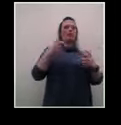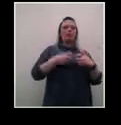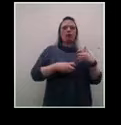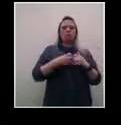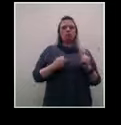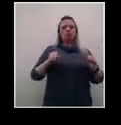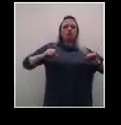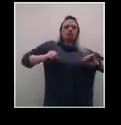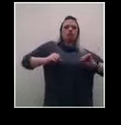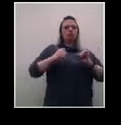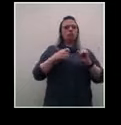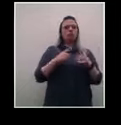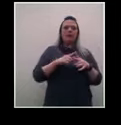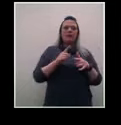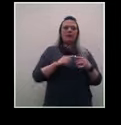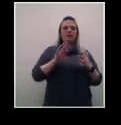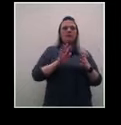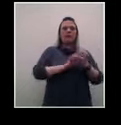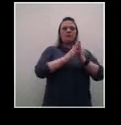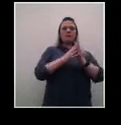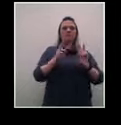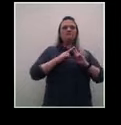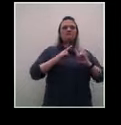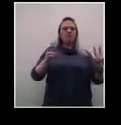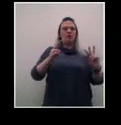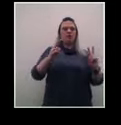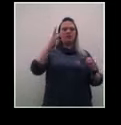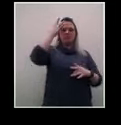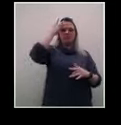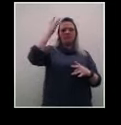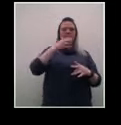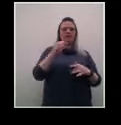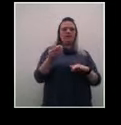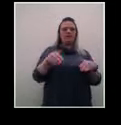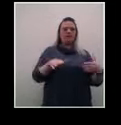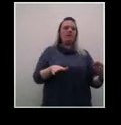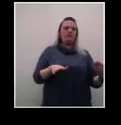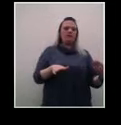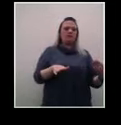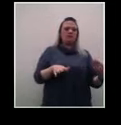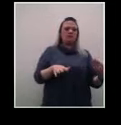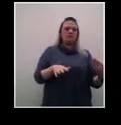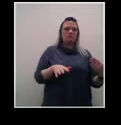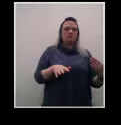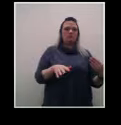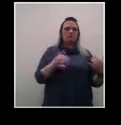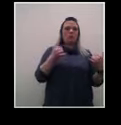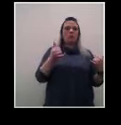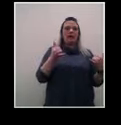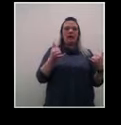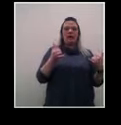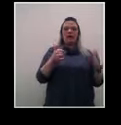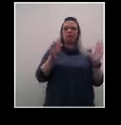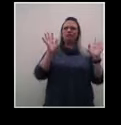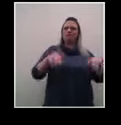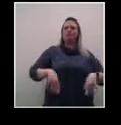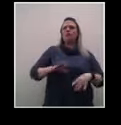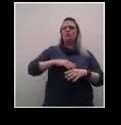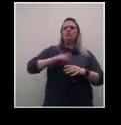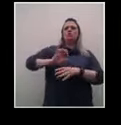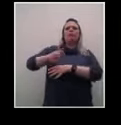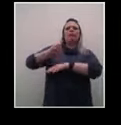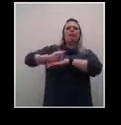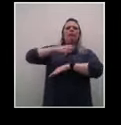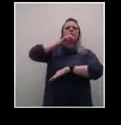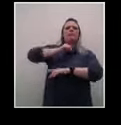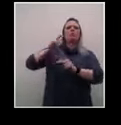that people know become very sick, and some die. So this is not a time to just say, lock up the old people and the rest of us can just go